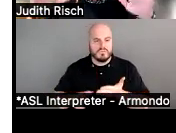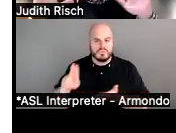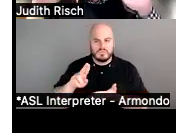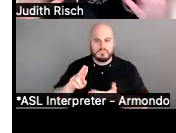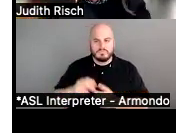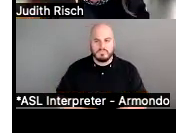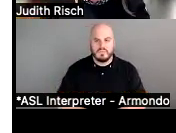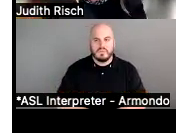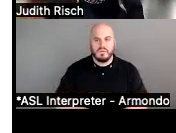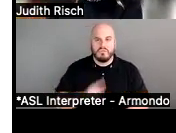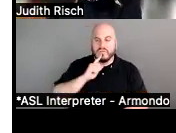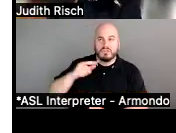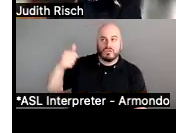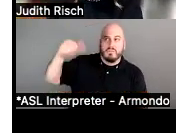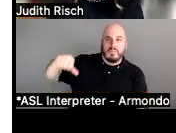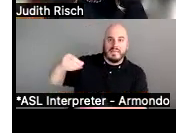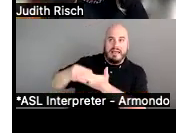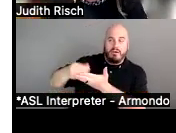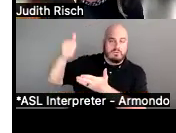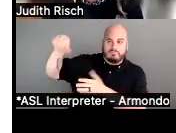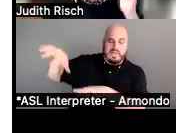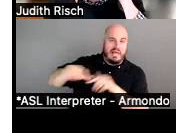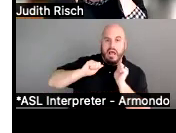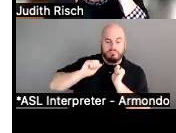turn the money down and get out of there. But the